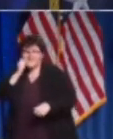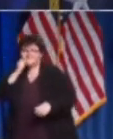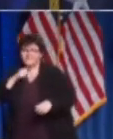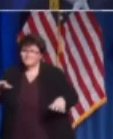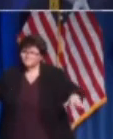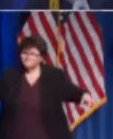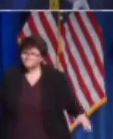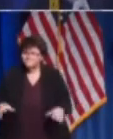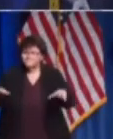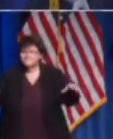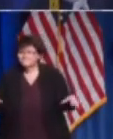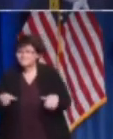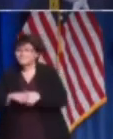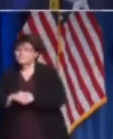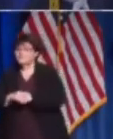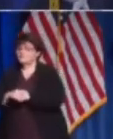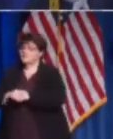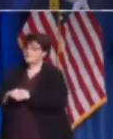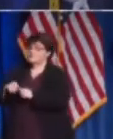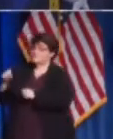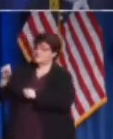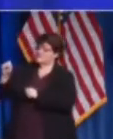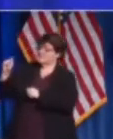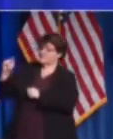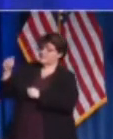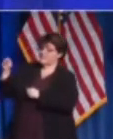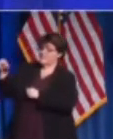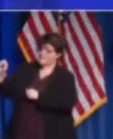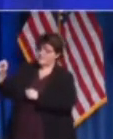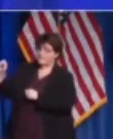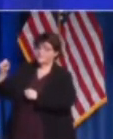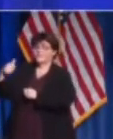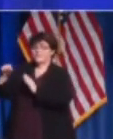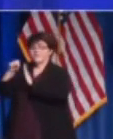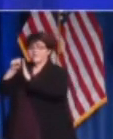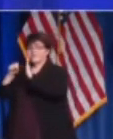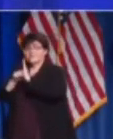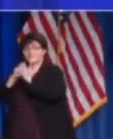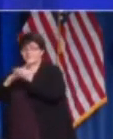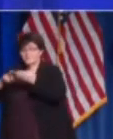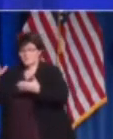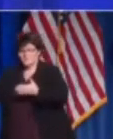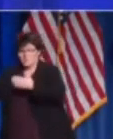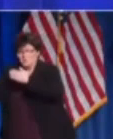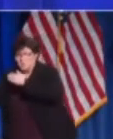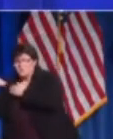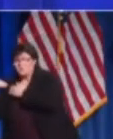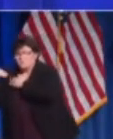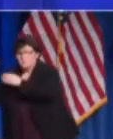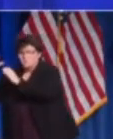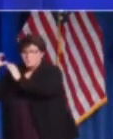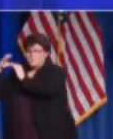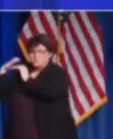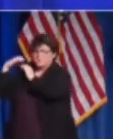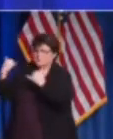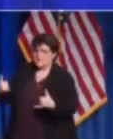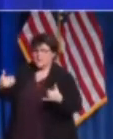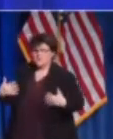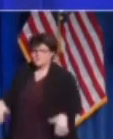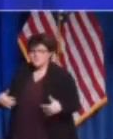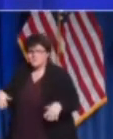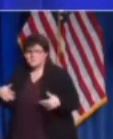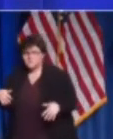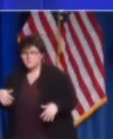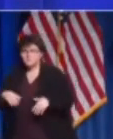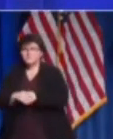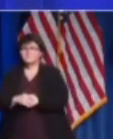know what a Secretary of State does these days. And, you know, what you're going to do in terms of